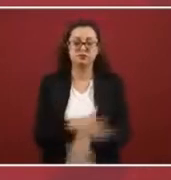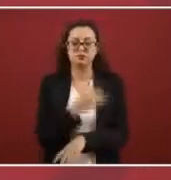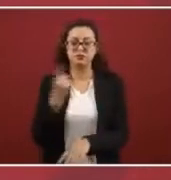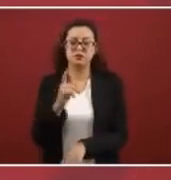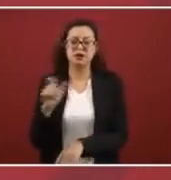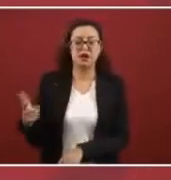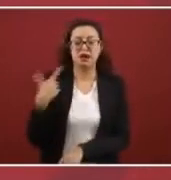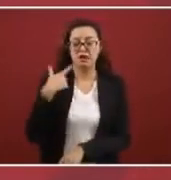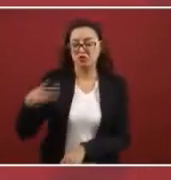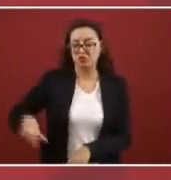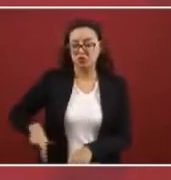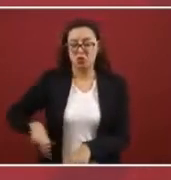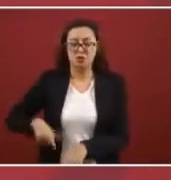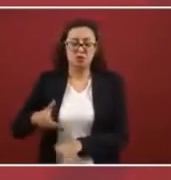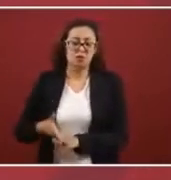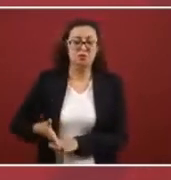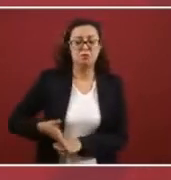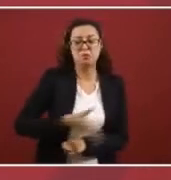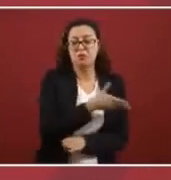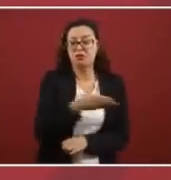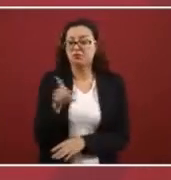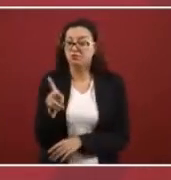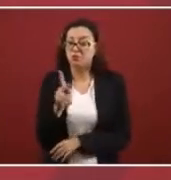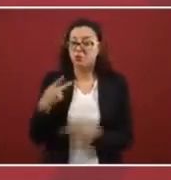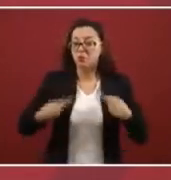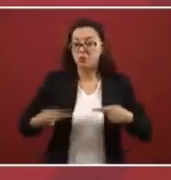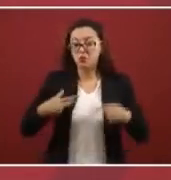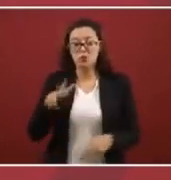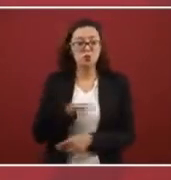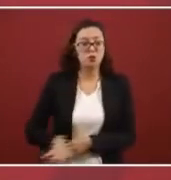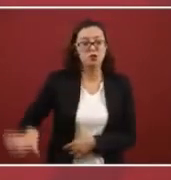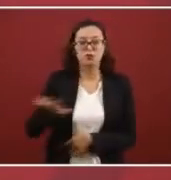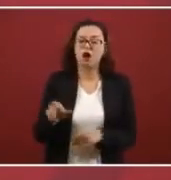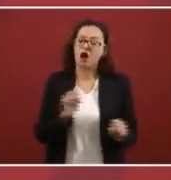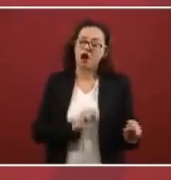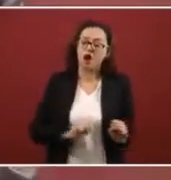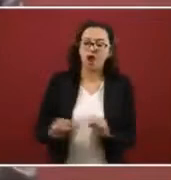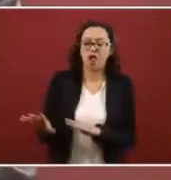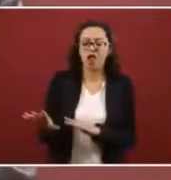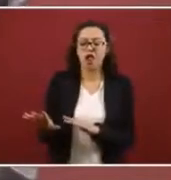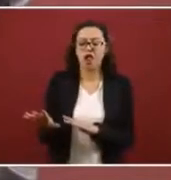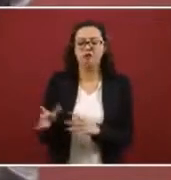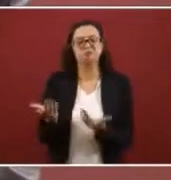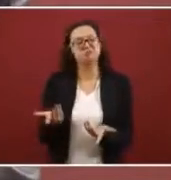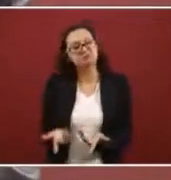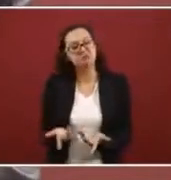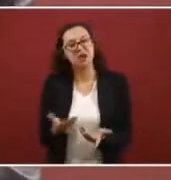The people were abandoned completely. And now our purpose is